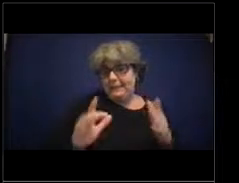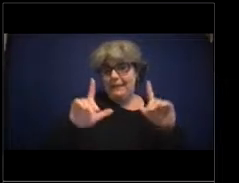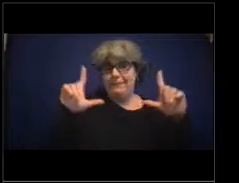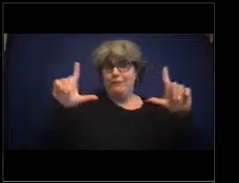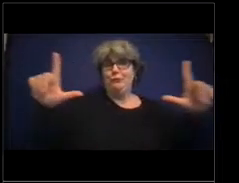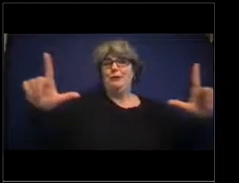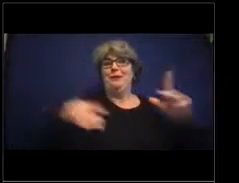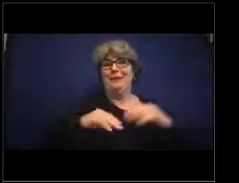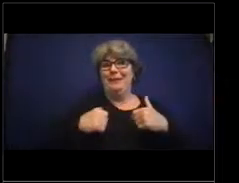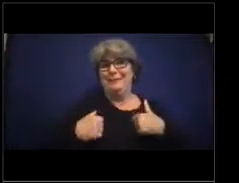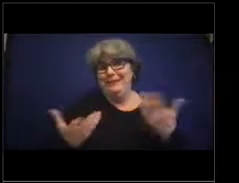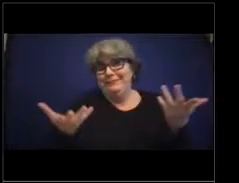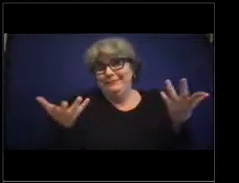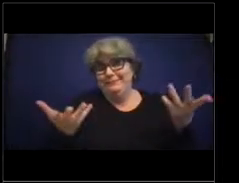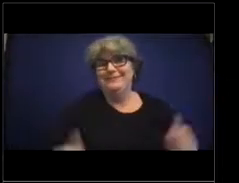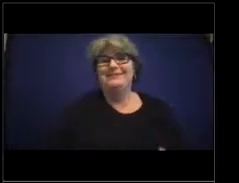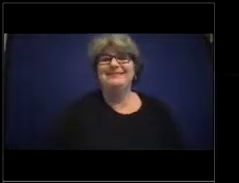am.